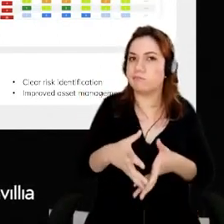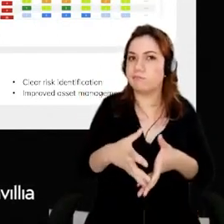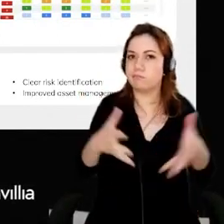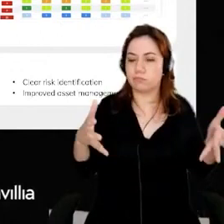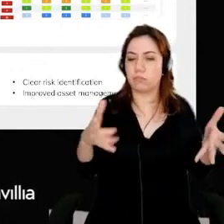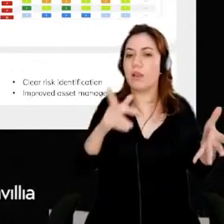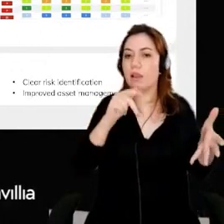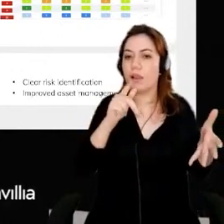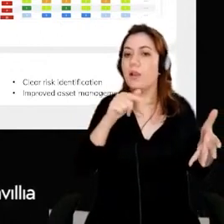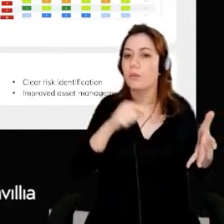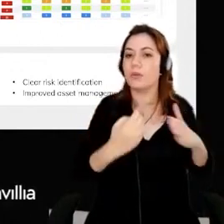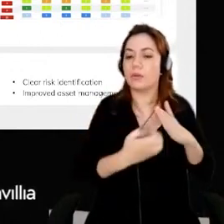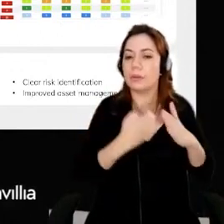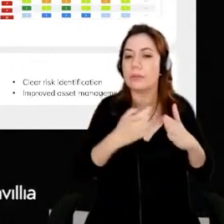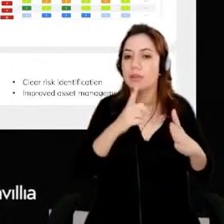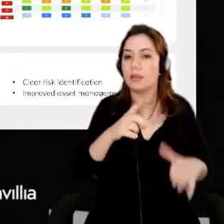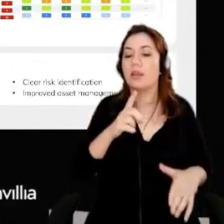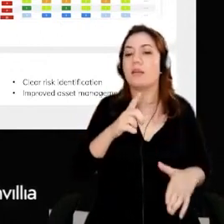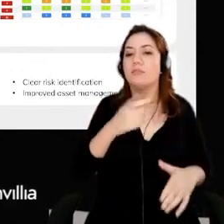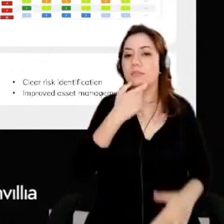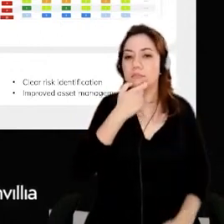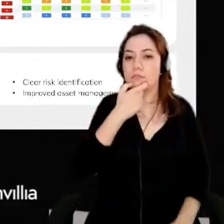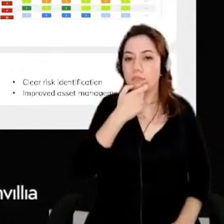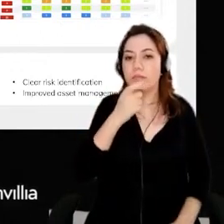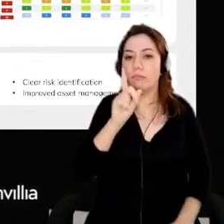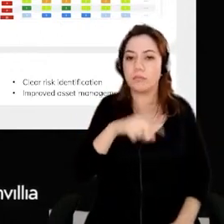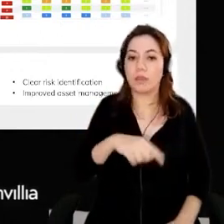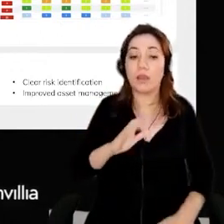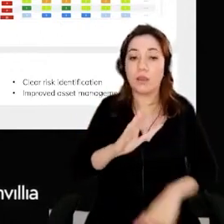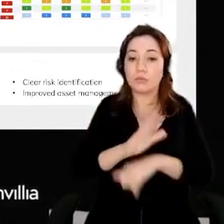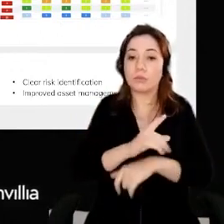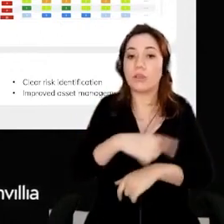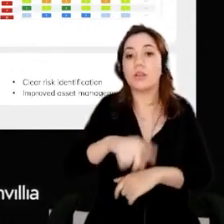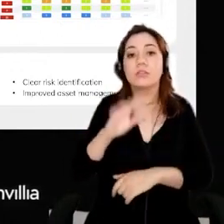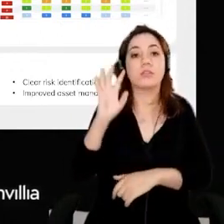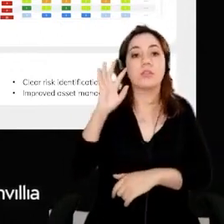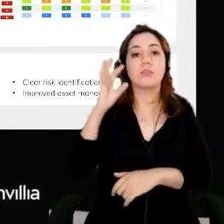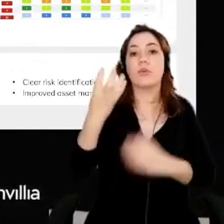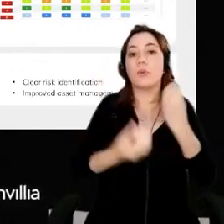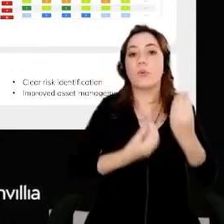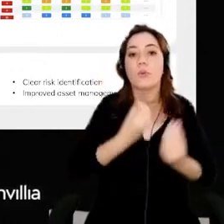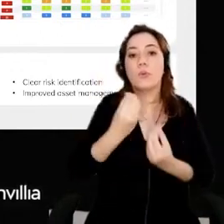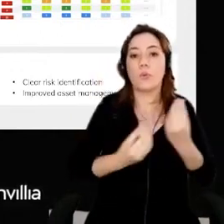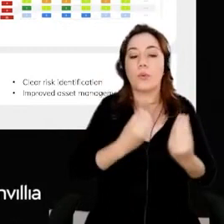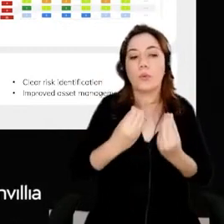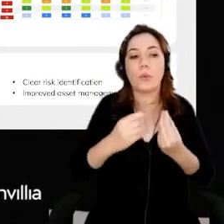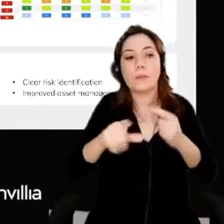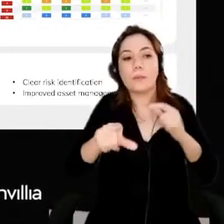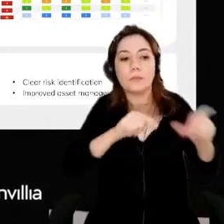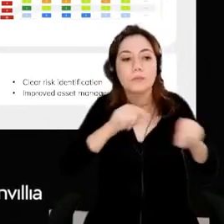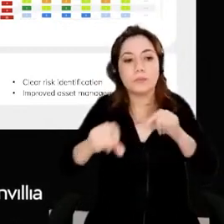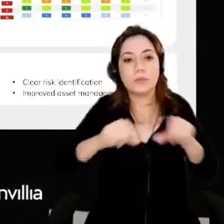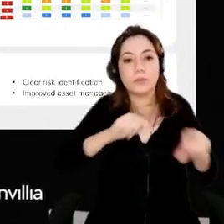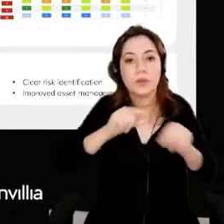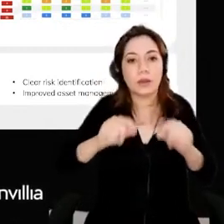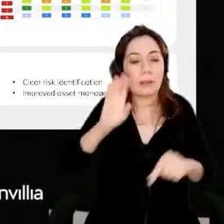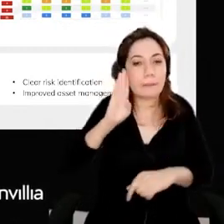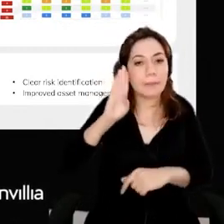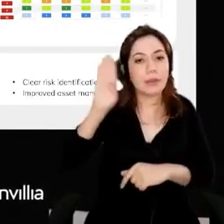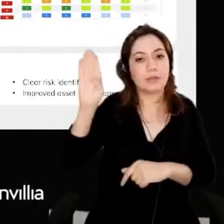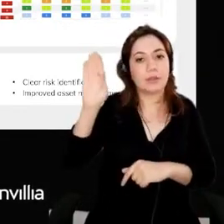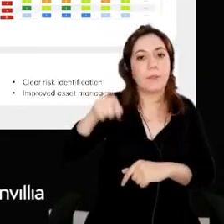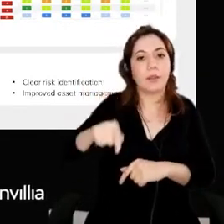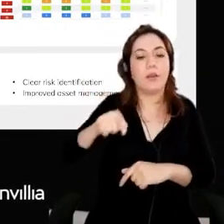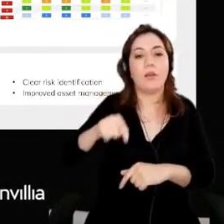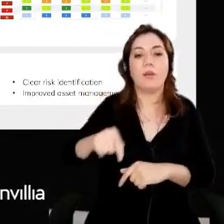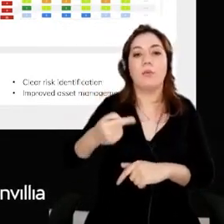figure out, you know, how they will go about prioritizing the different assets that they need to replace. And so if you think about what it takes to